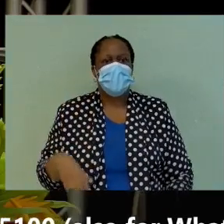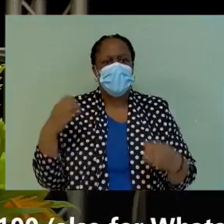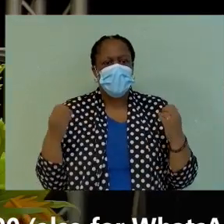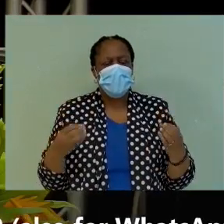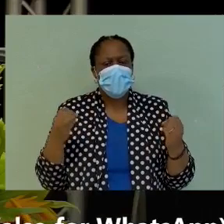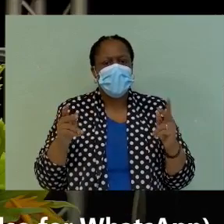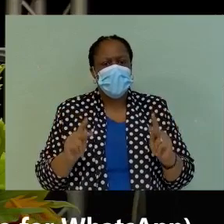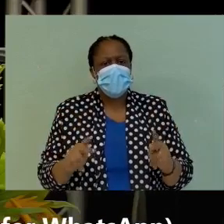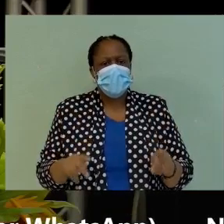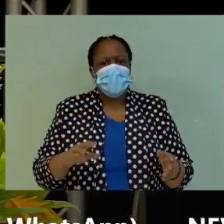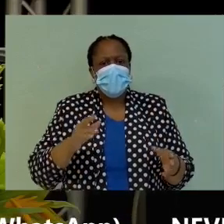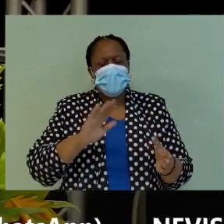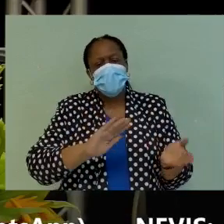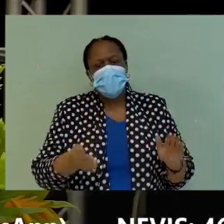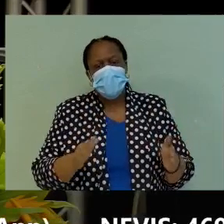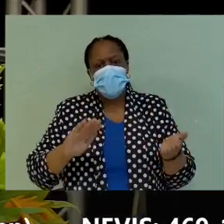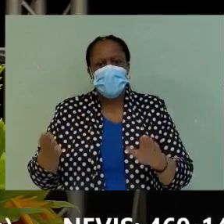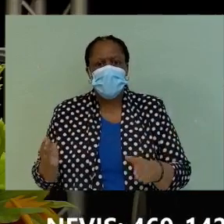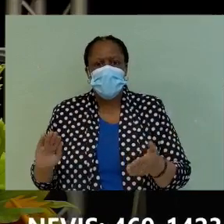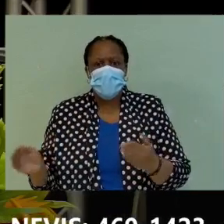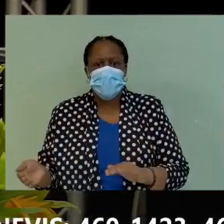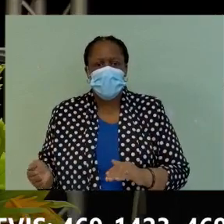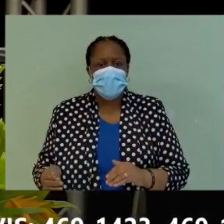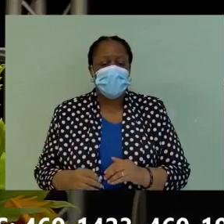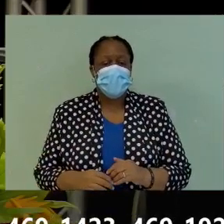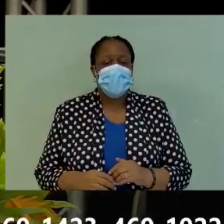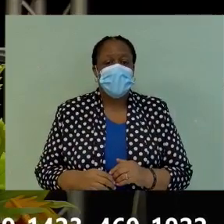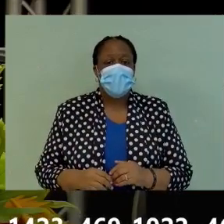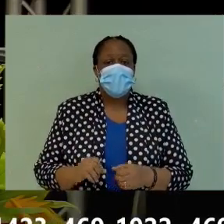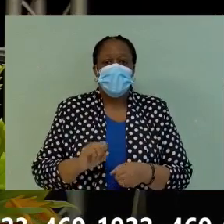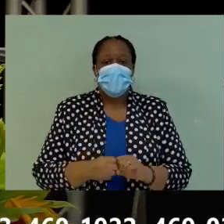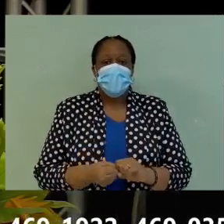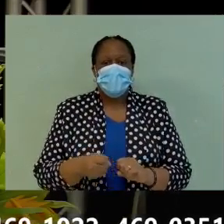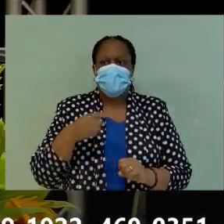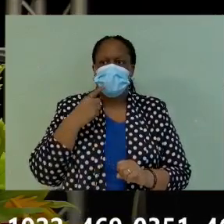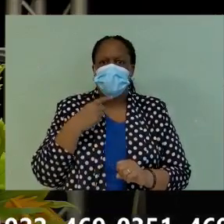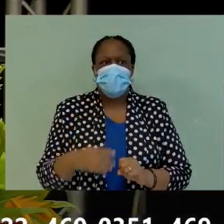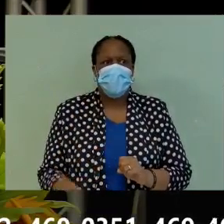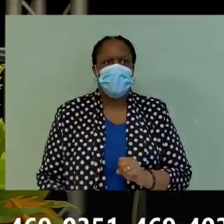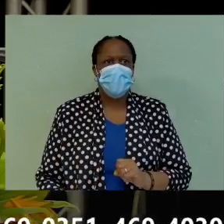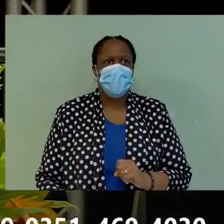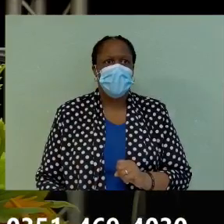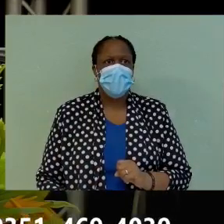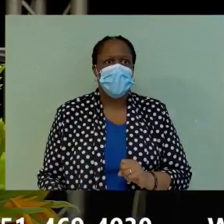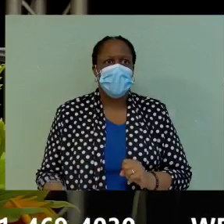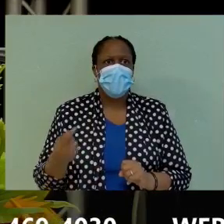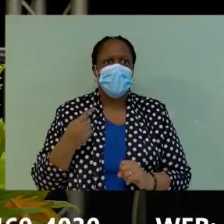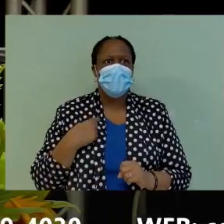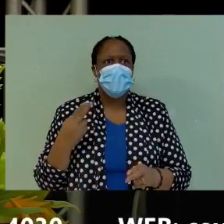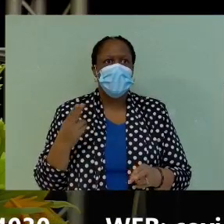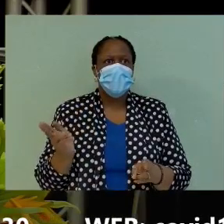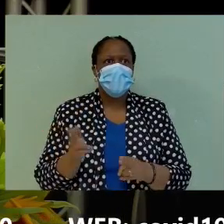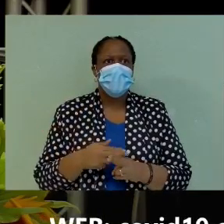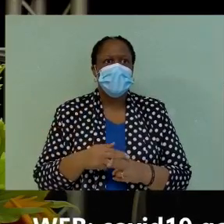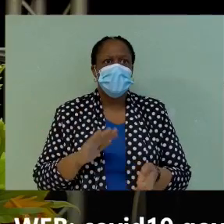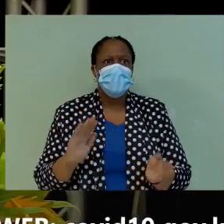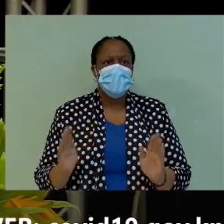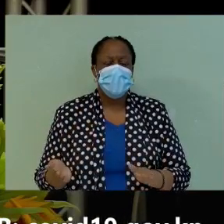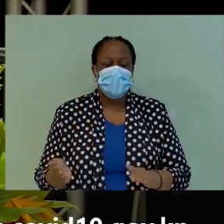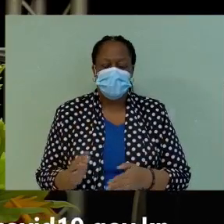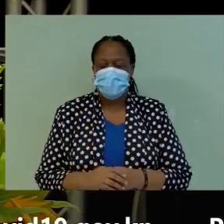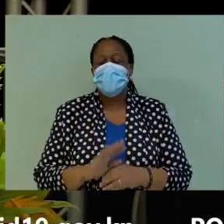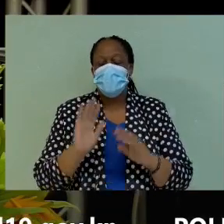dying daily in Europe and North America. It sounded like a death sentence. As I isolated at